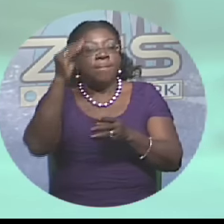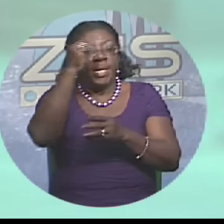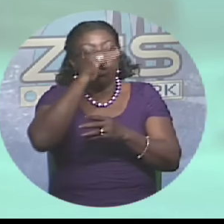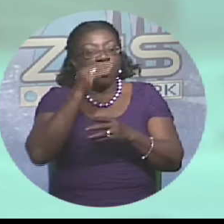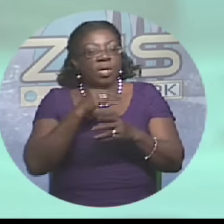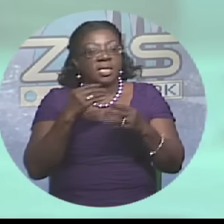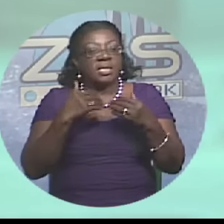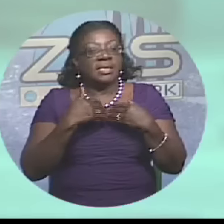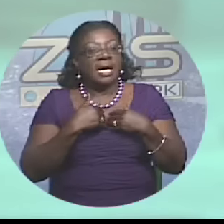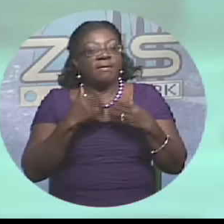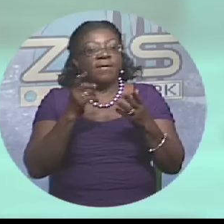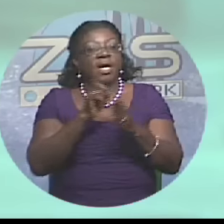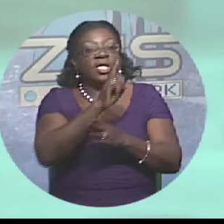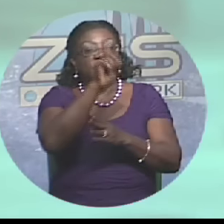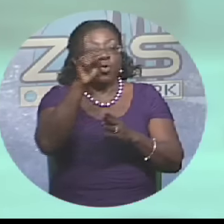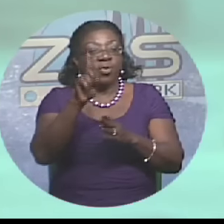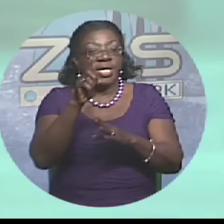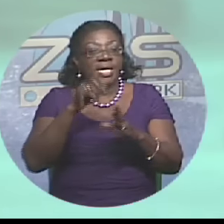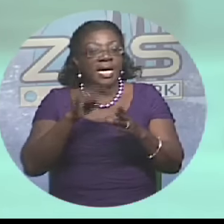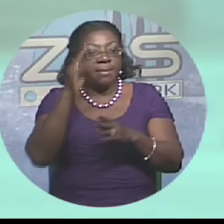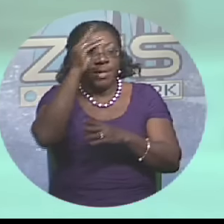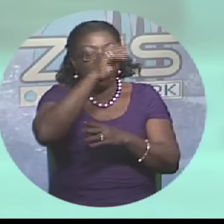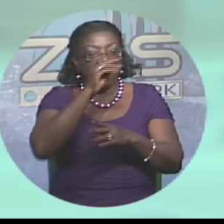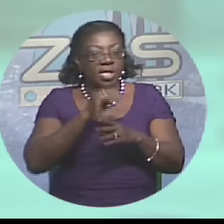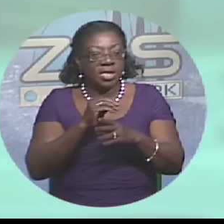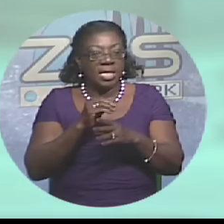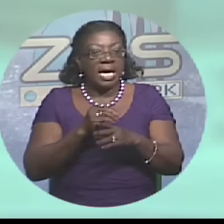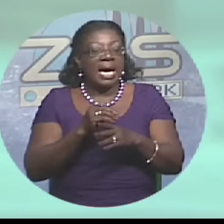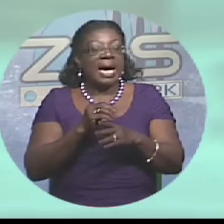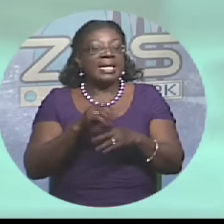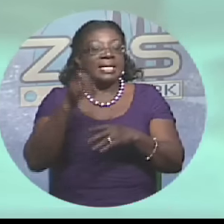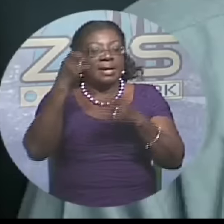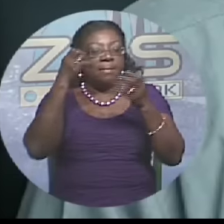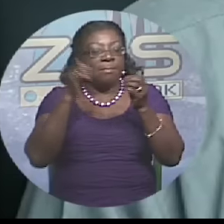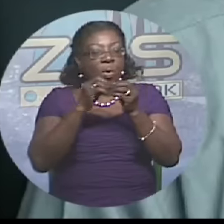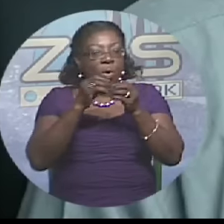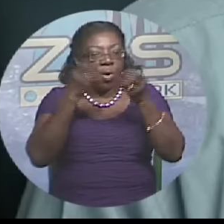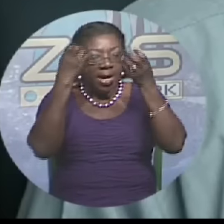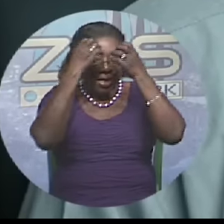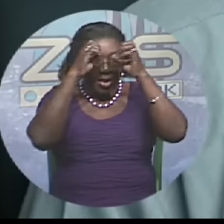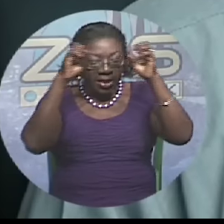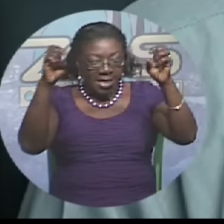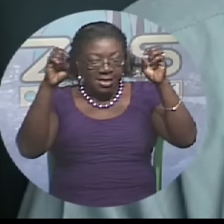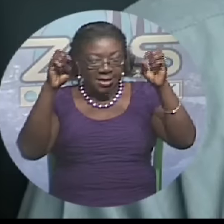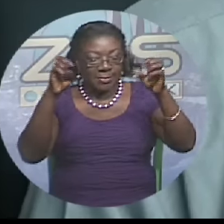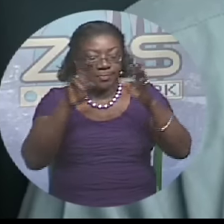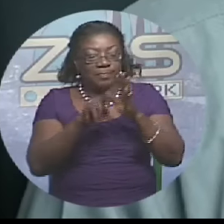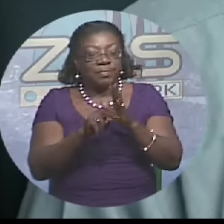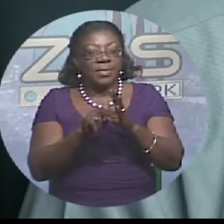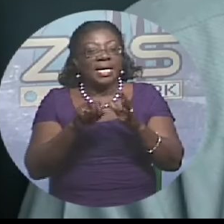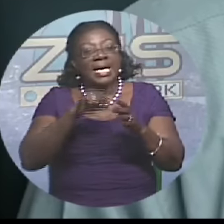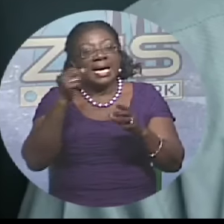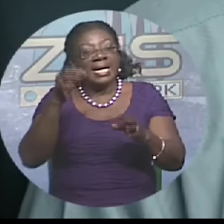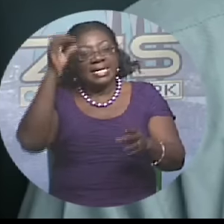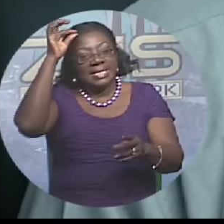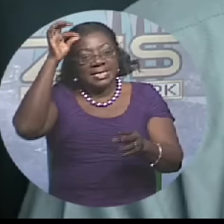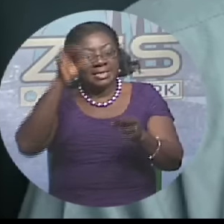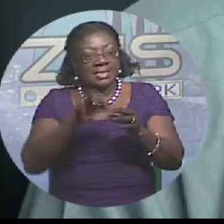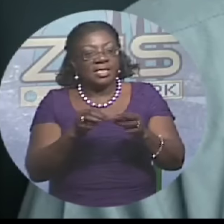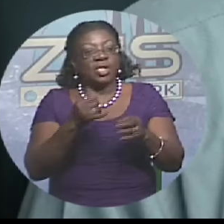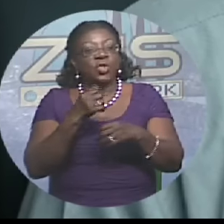have a degree in meteorology, and their education is more in-depth. Any decision to be